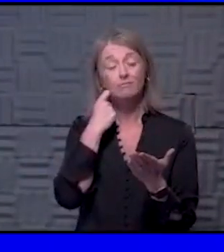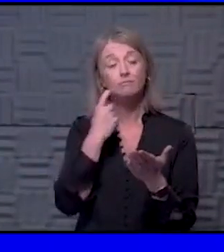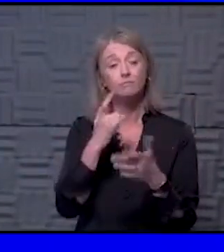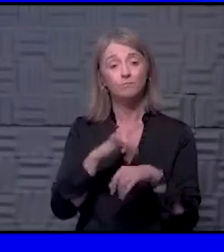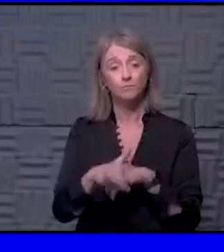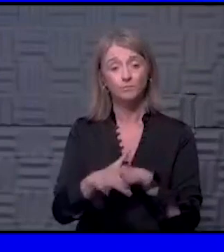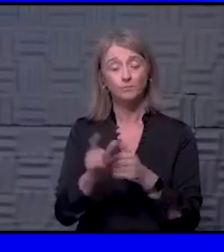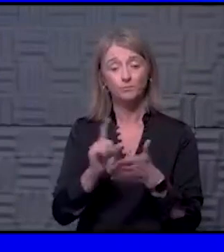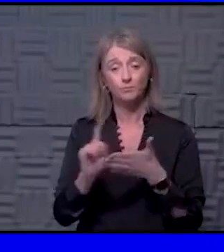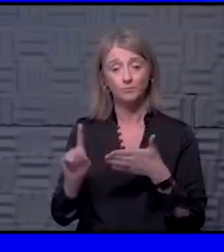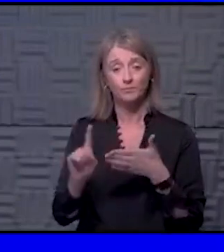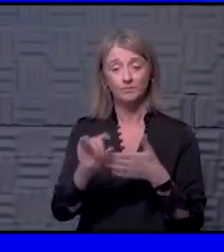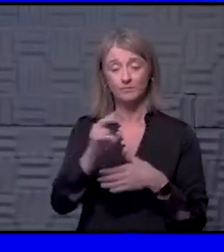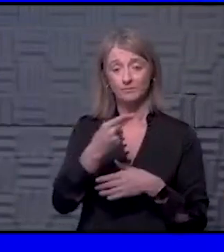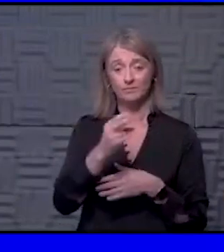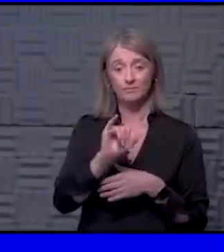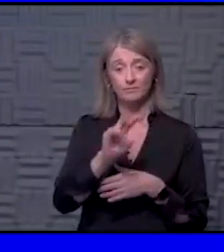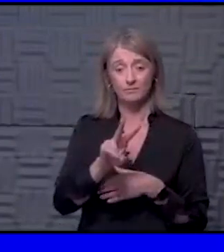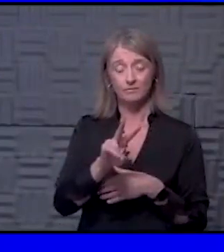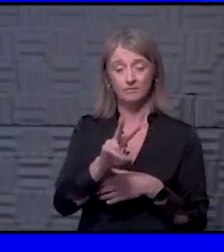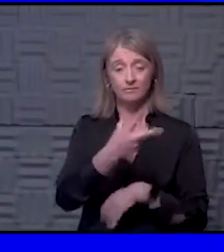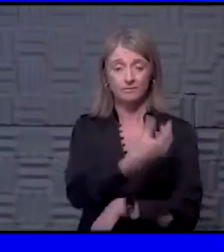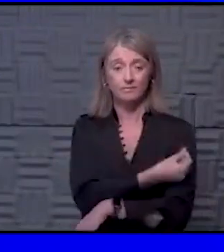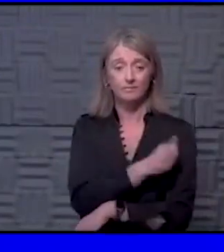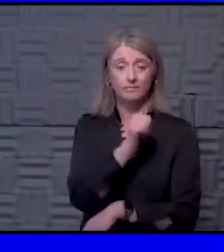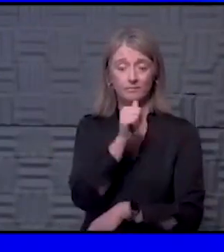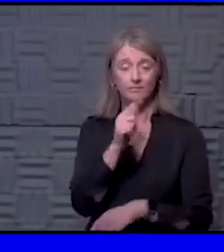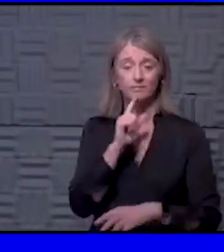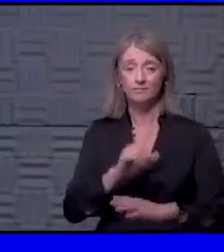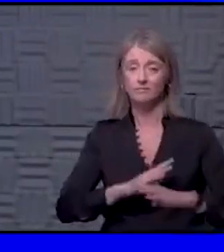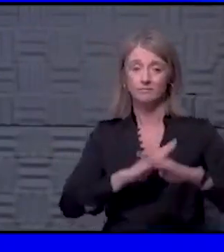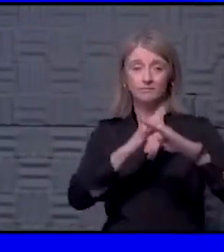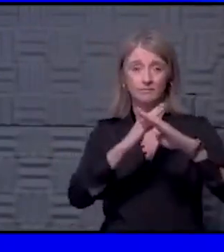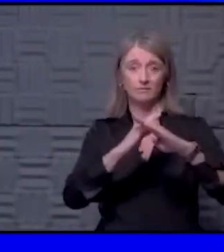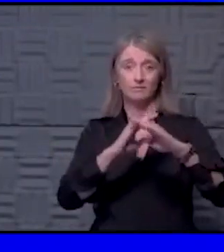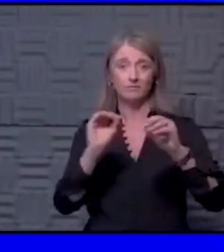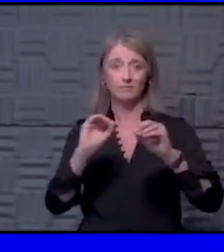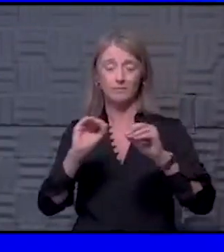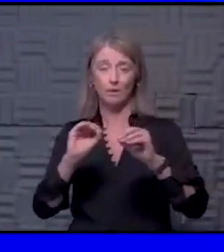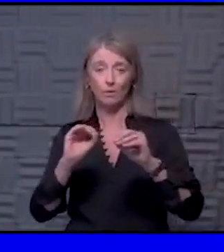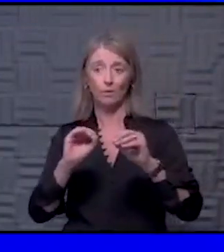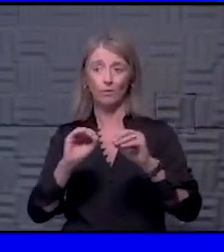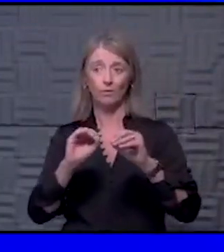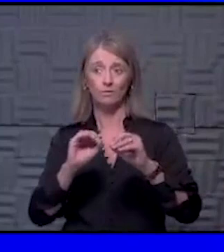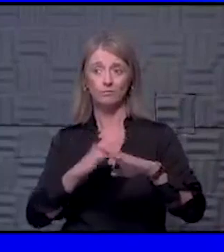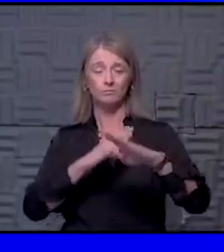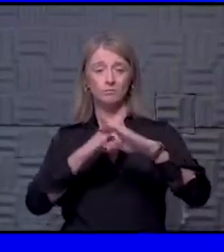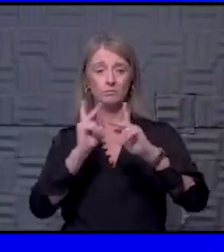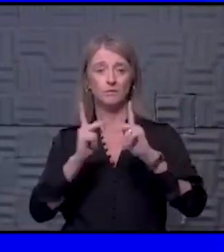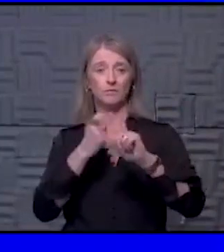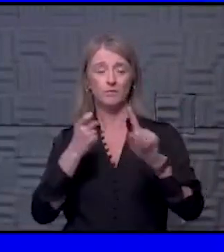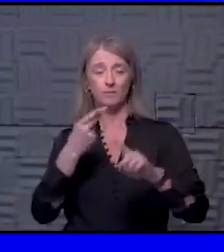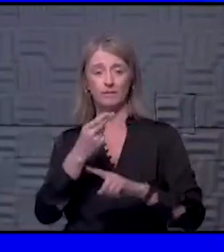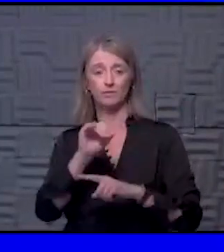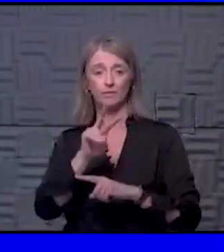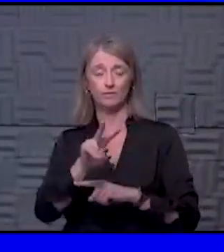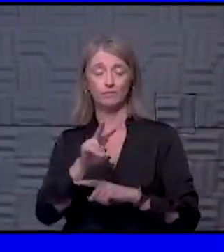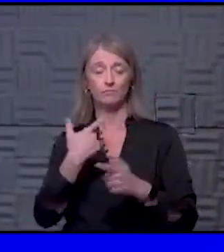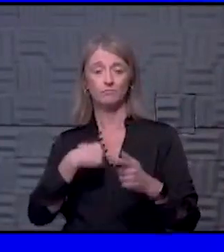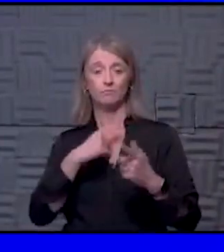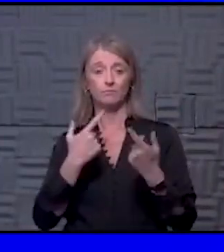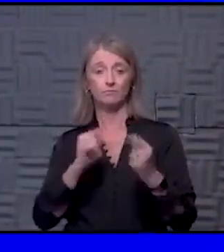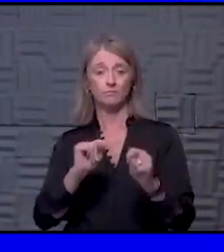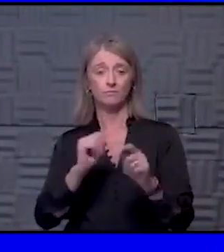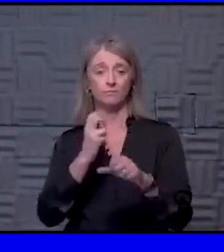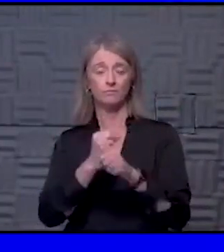that showed that an HIV vaccine did not actually protect and had no efficacy in protecting people from HIV. And we've been trying to